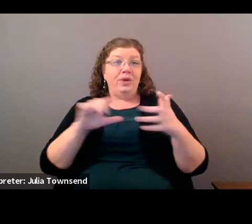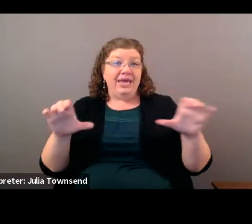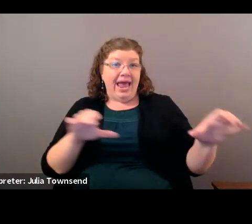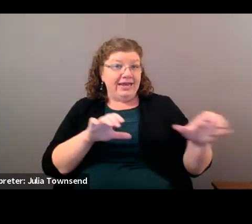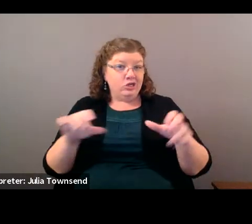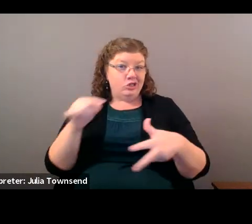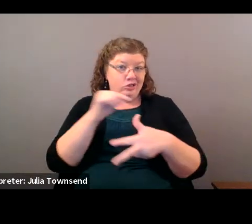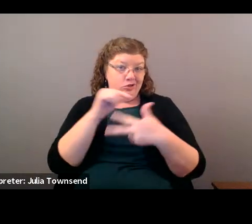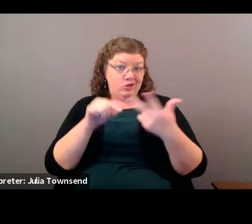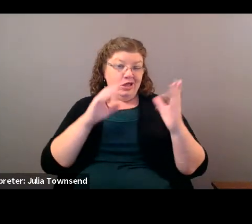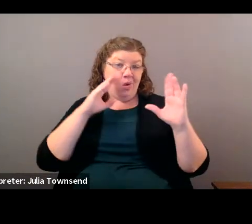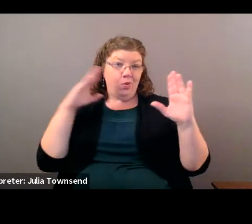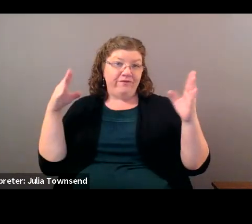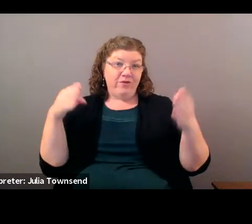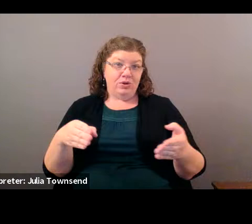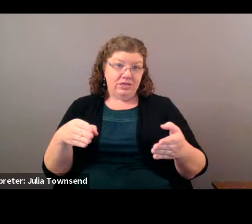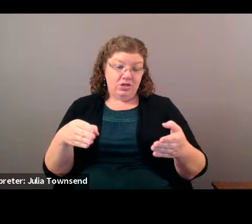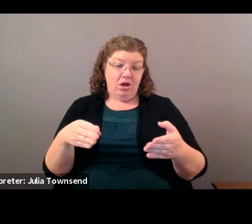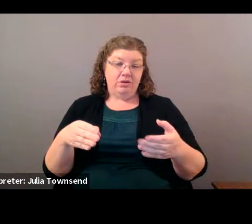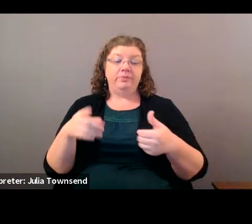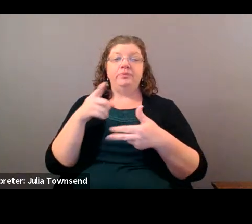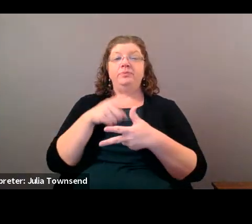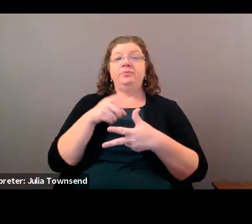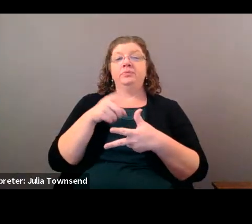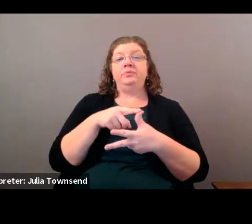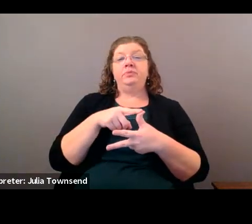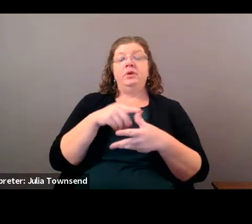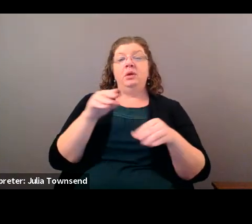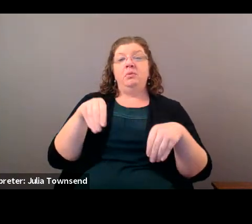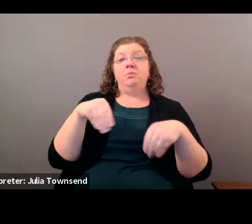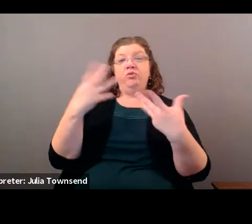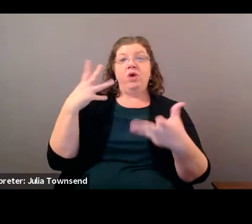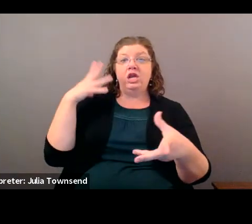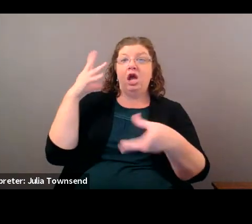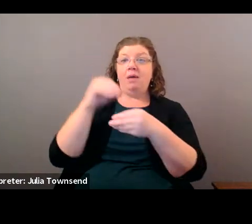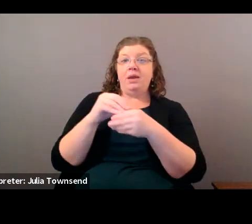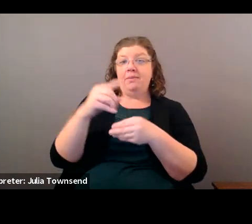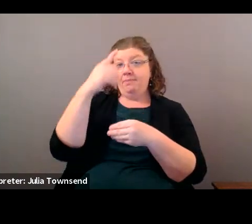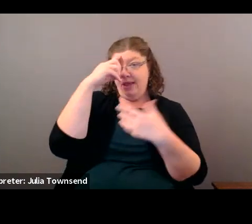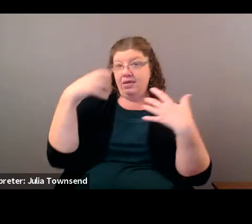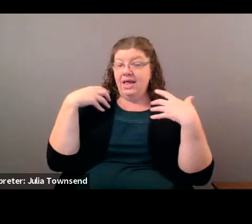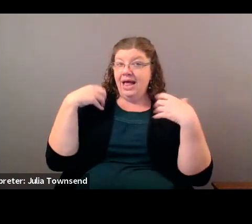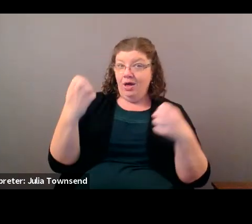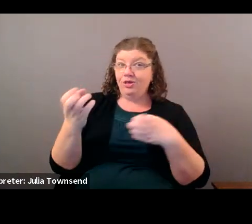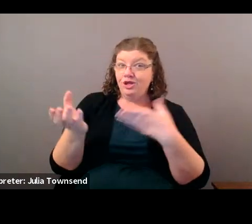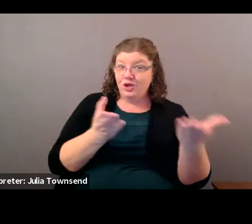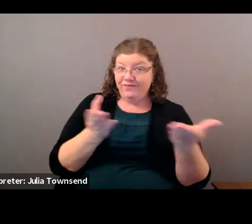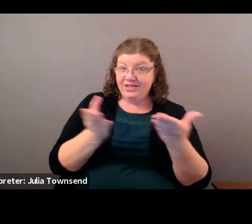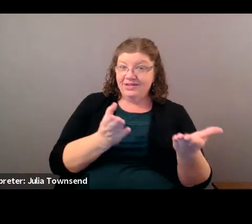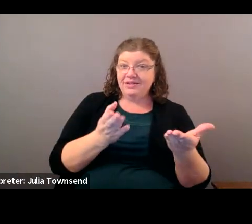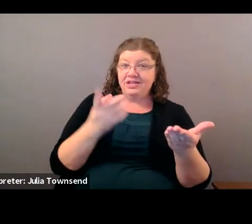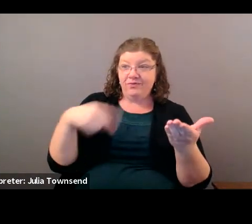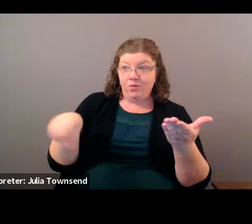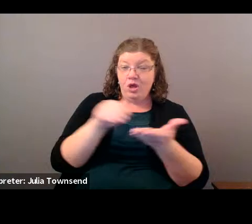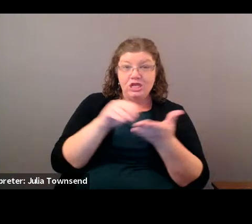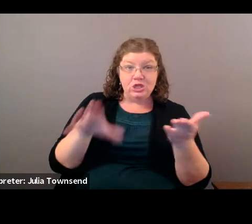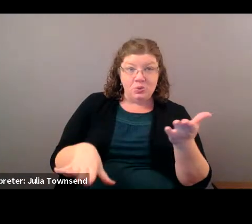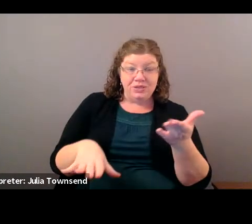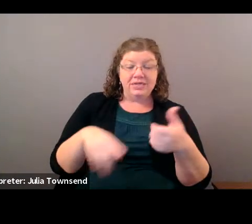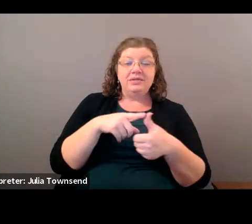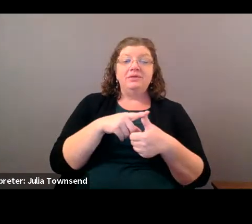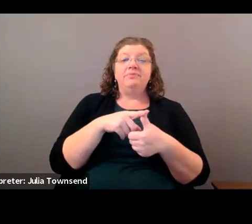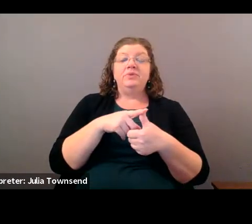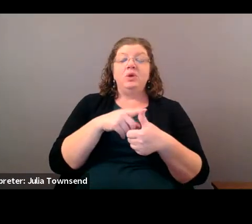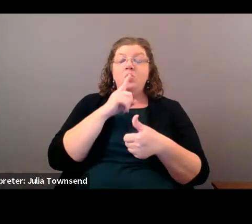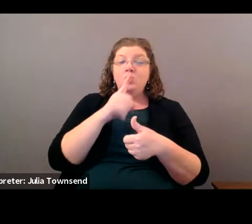we're really focusing on. First one, again, that's providing comprehensive mental health services for our students and